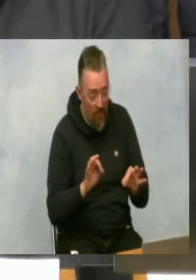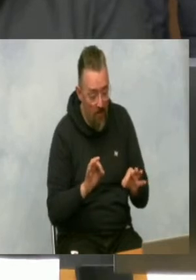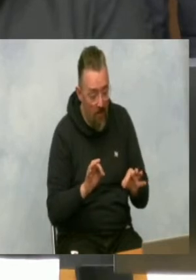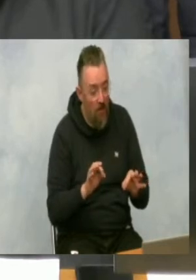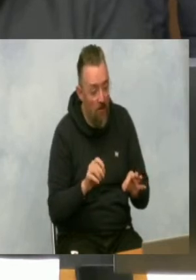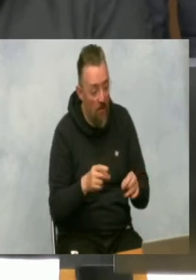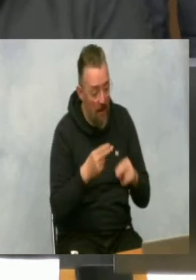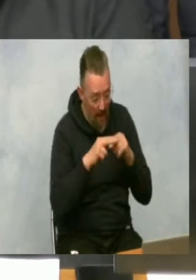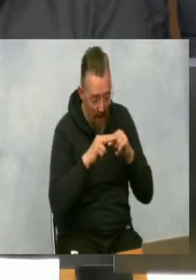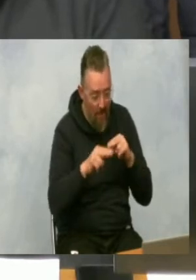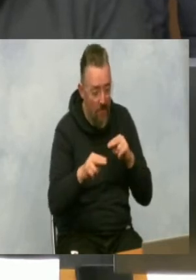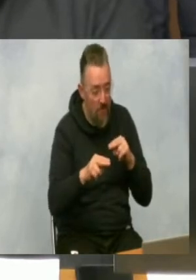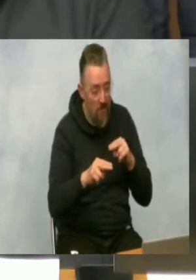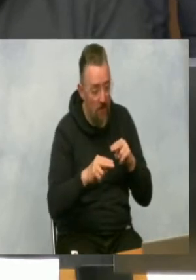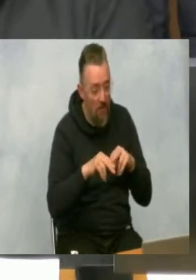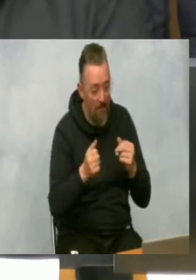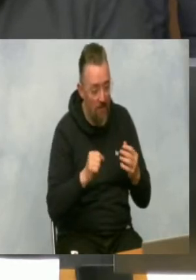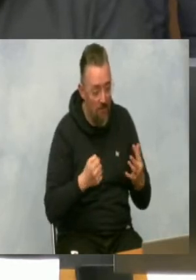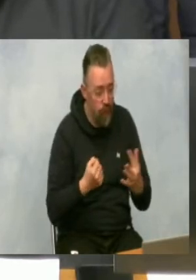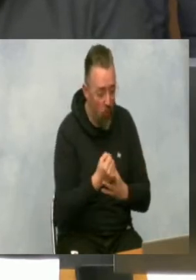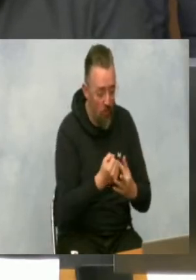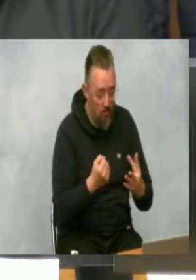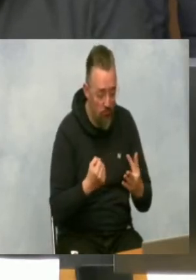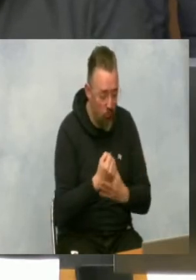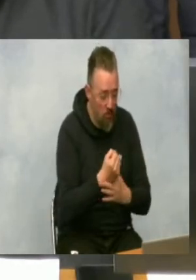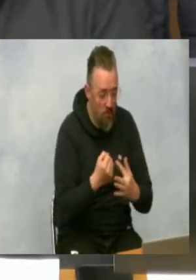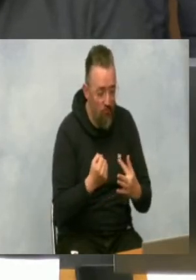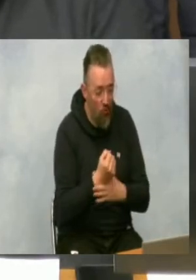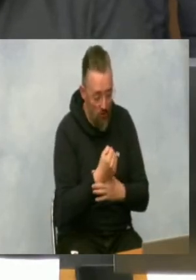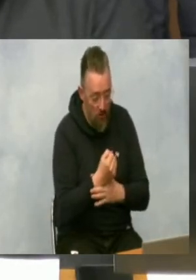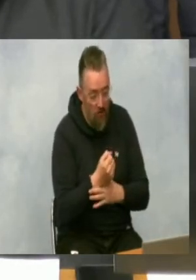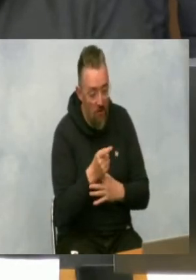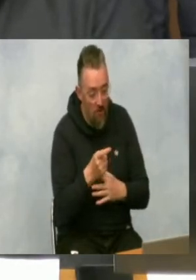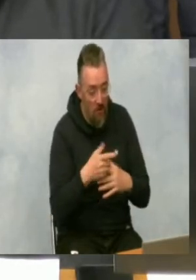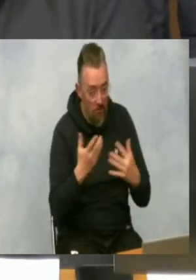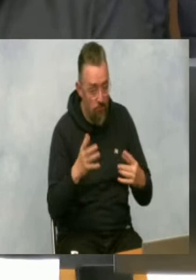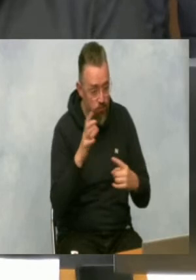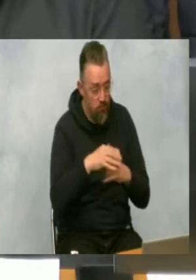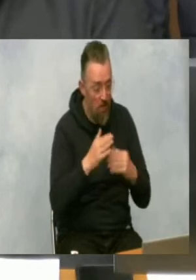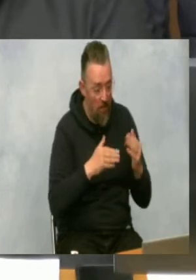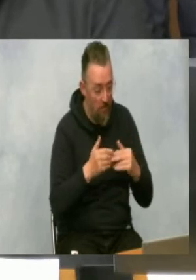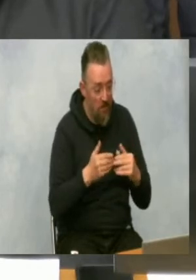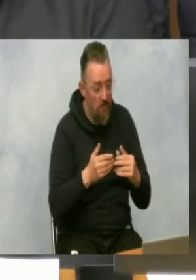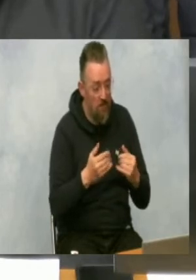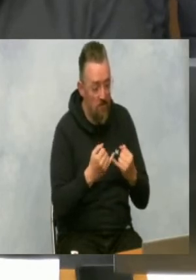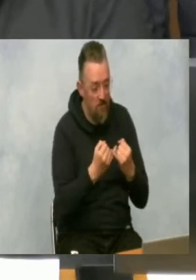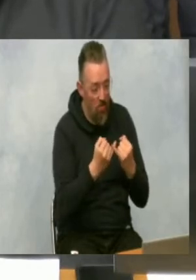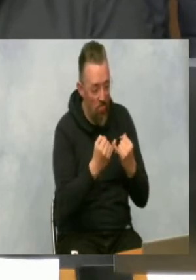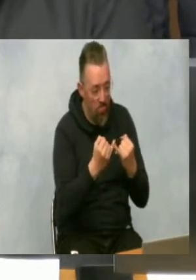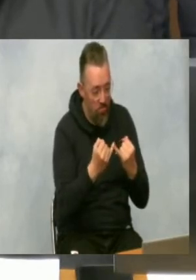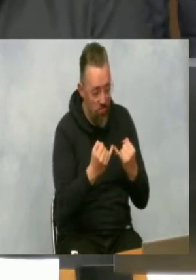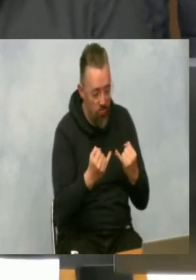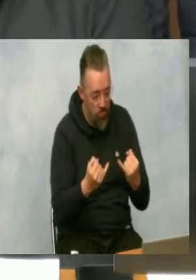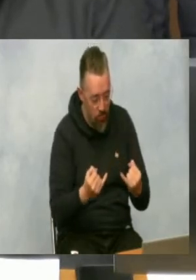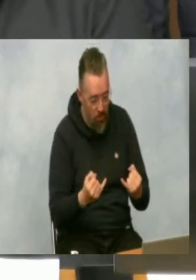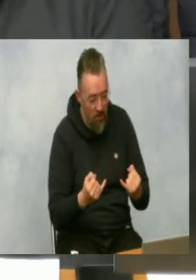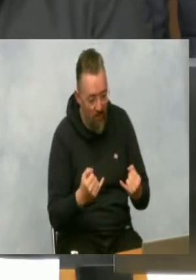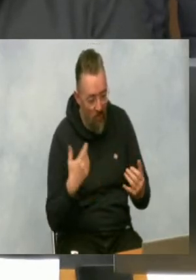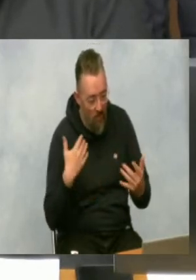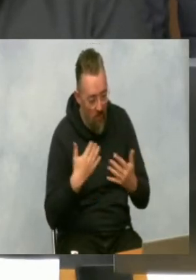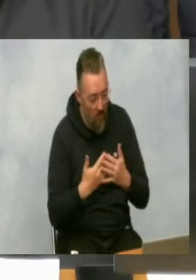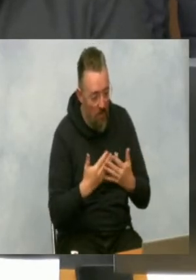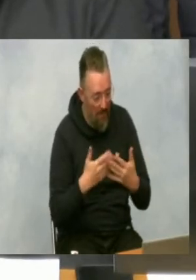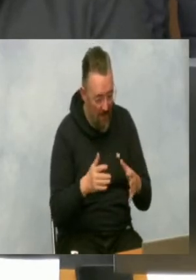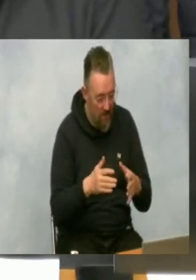it's empty, it's been broken into, it's a substantial building, and it's deteriorated significantly over that